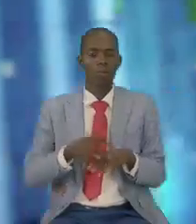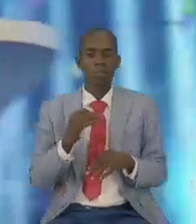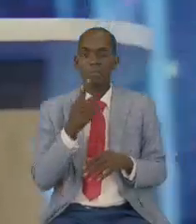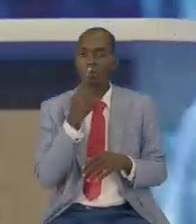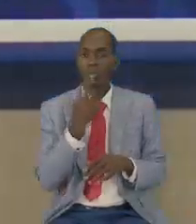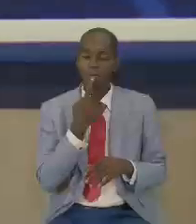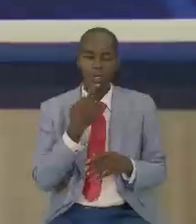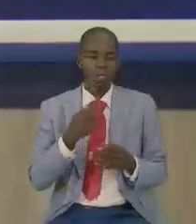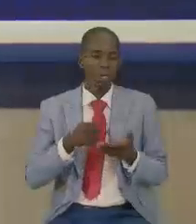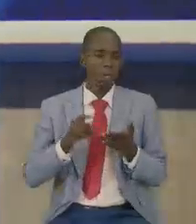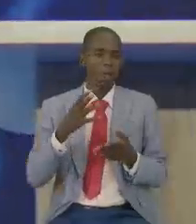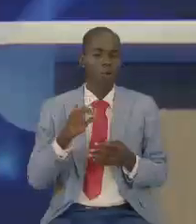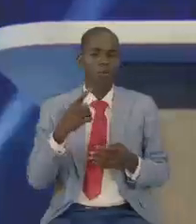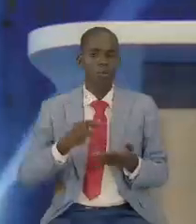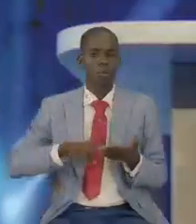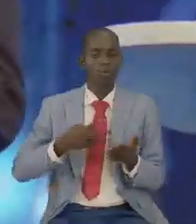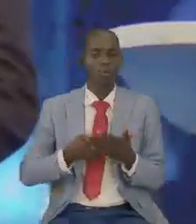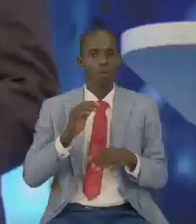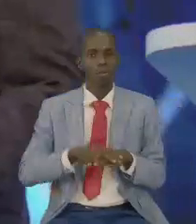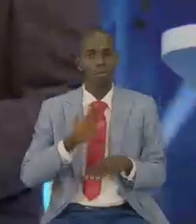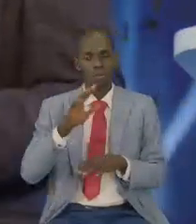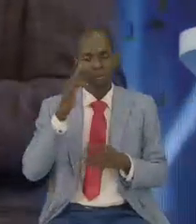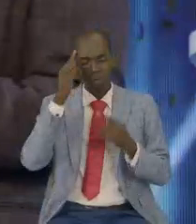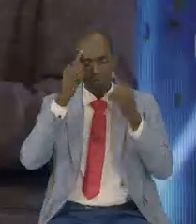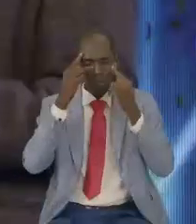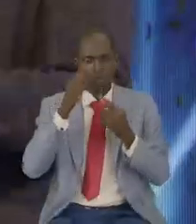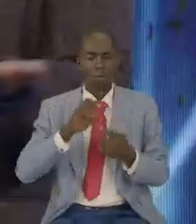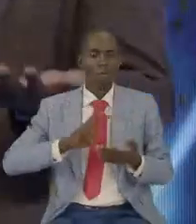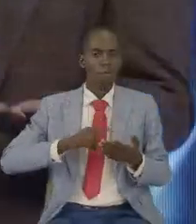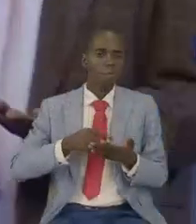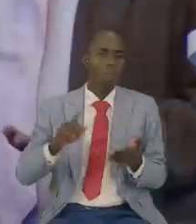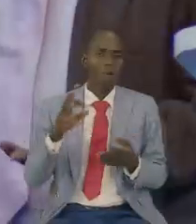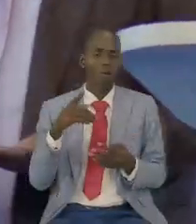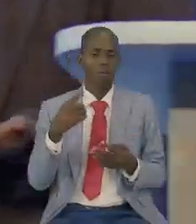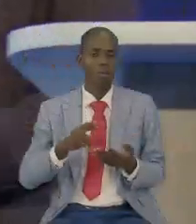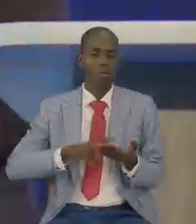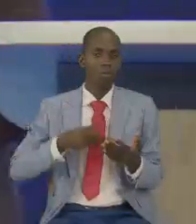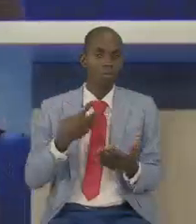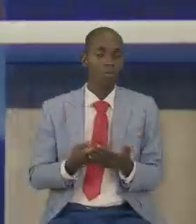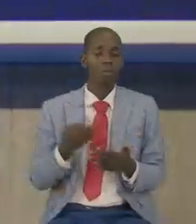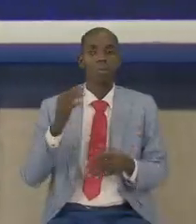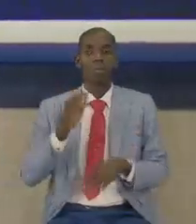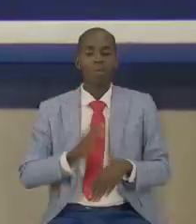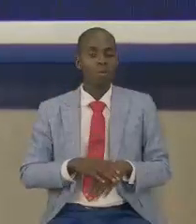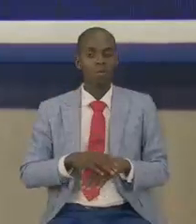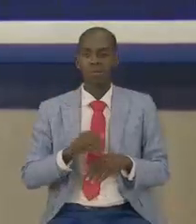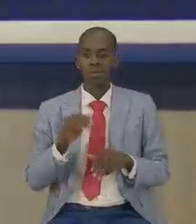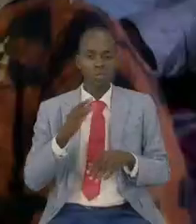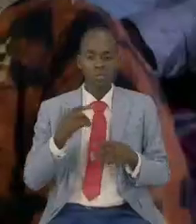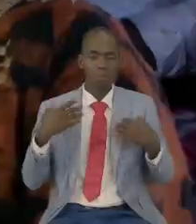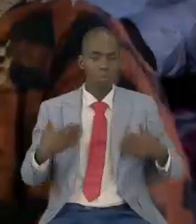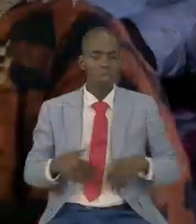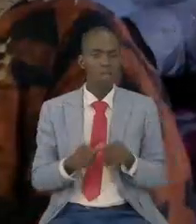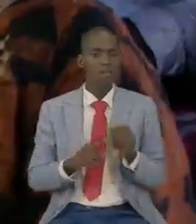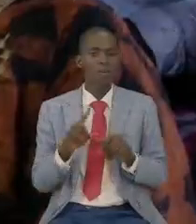the fall in their sicknesses, the mark of the fall everywhere. But now, light has